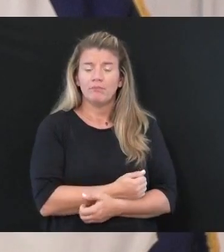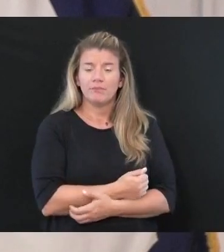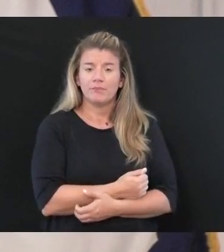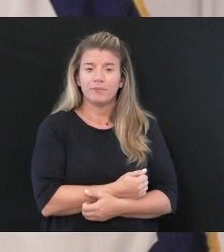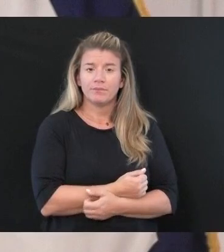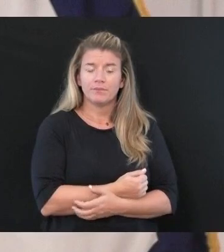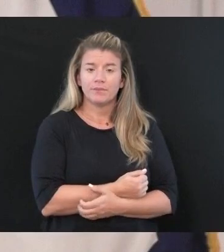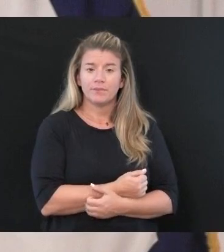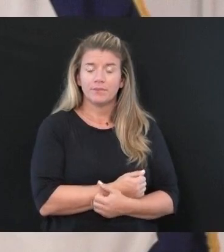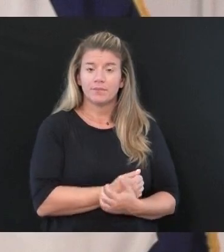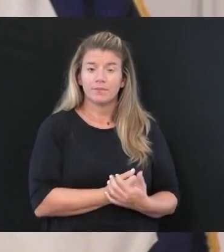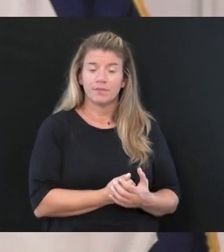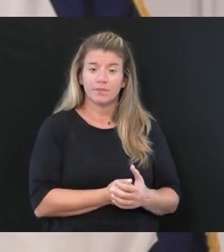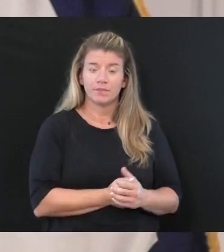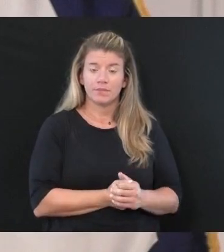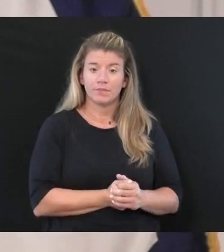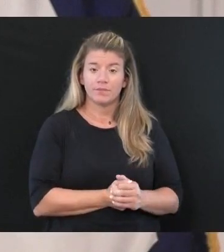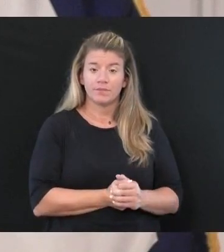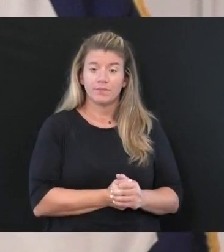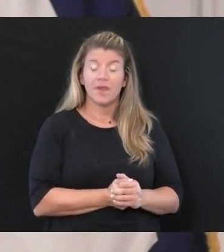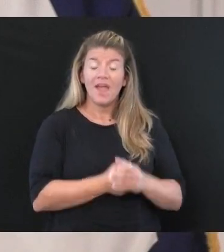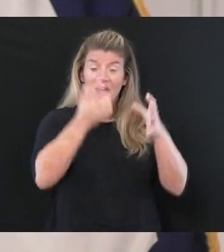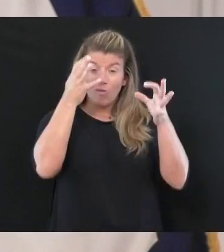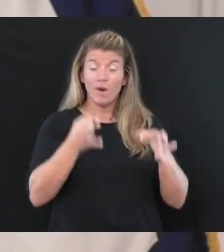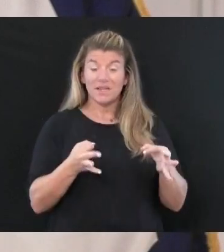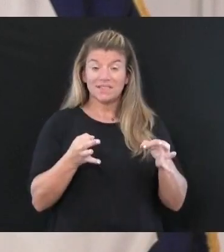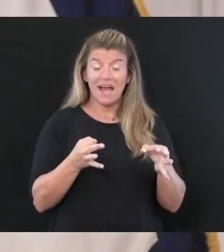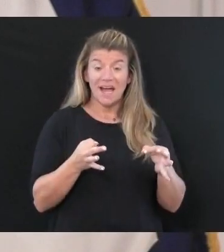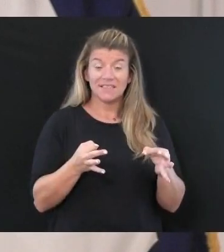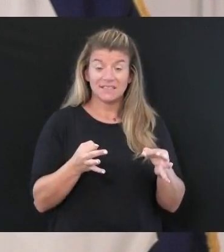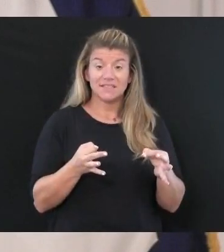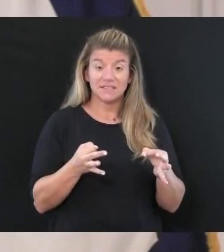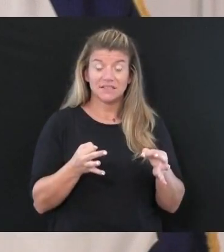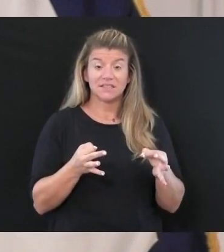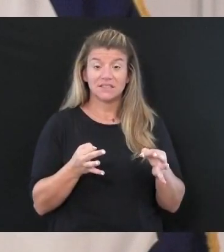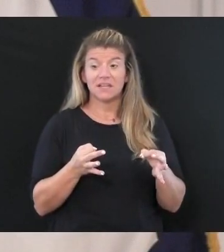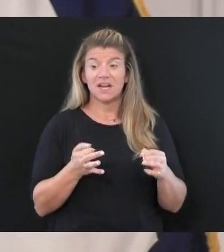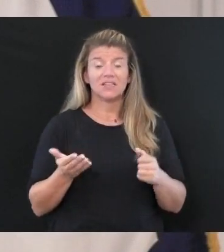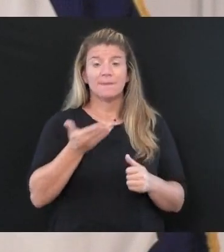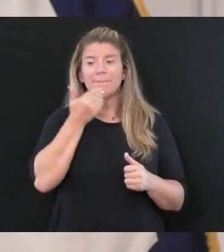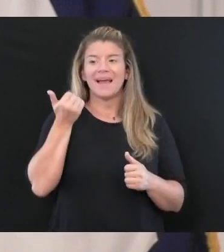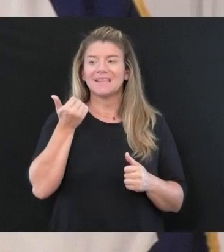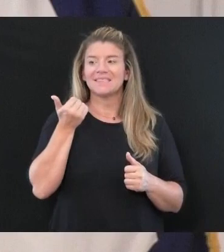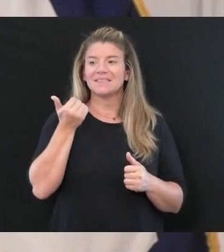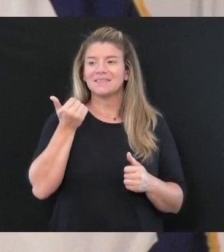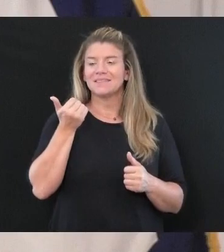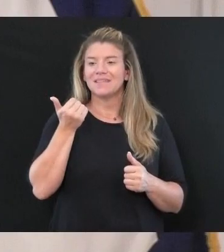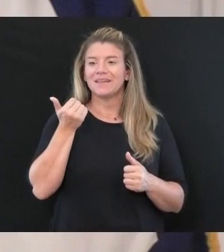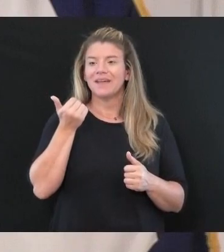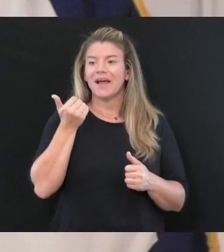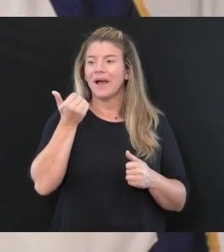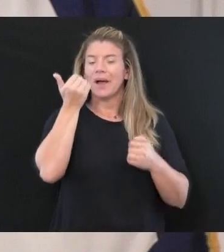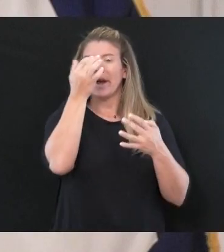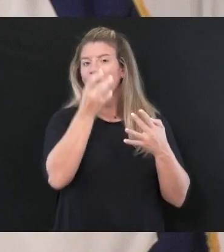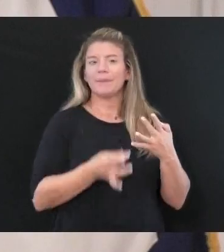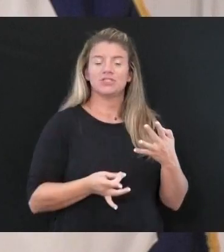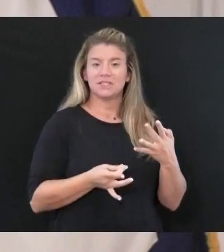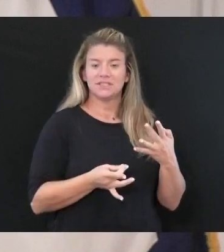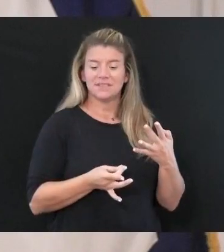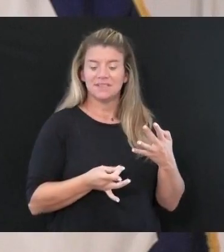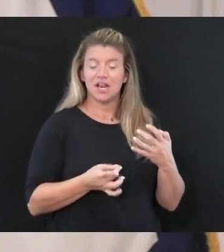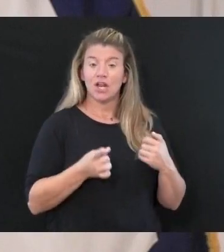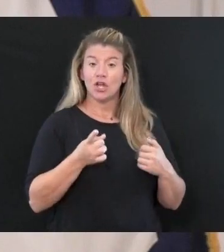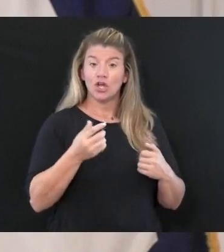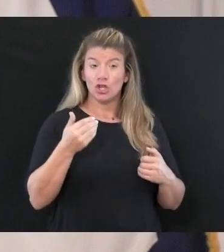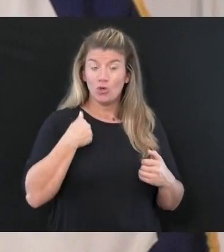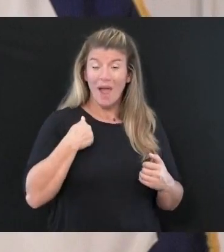going to decide that the best alternative is you've got kids that we